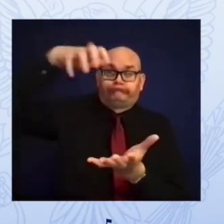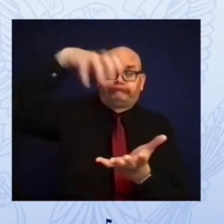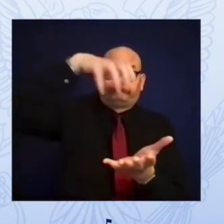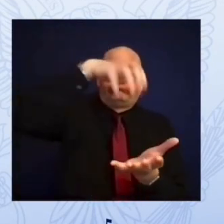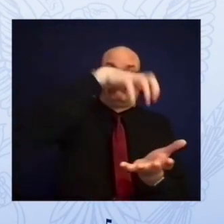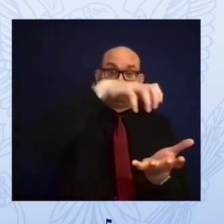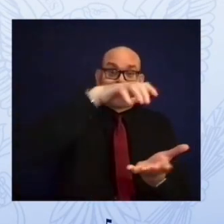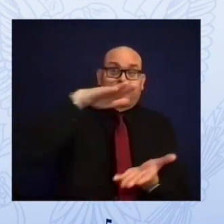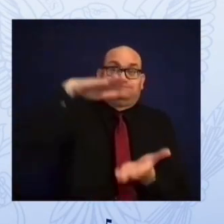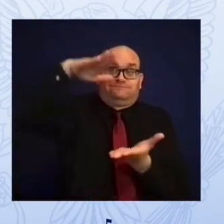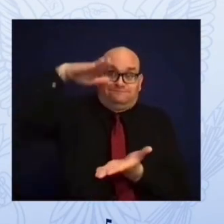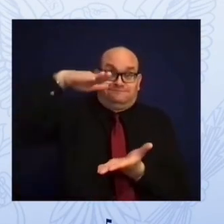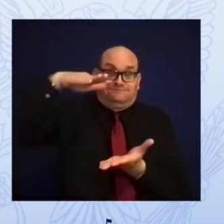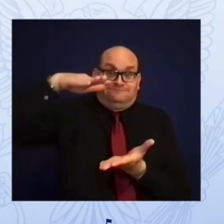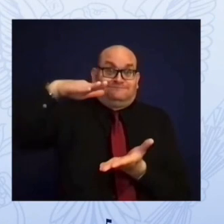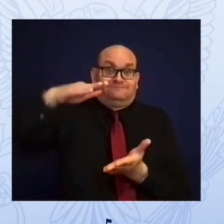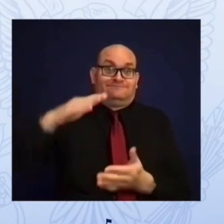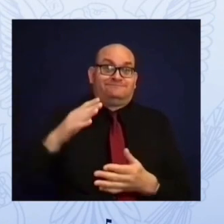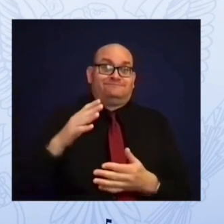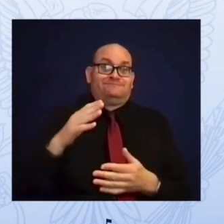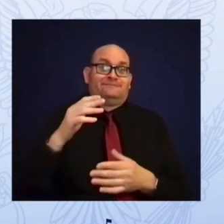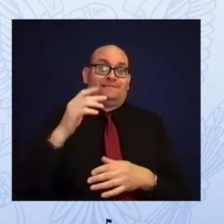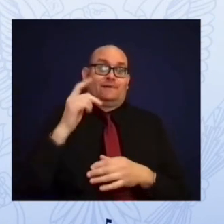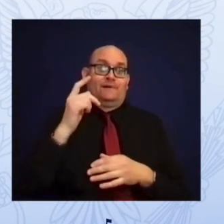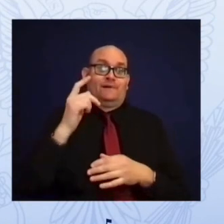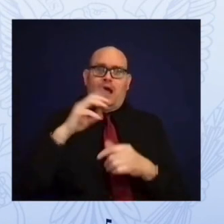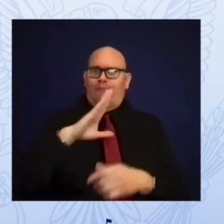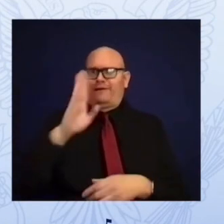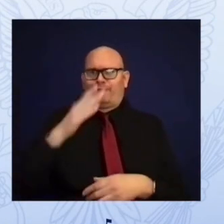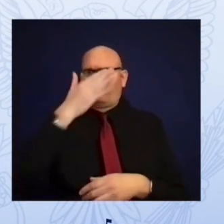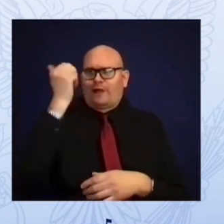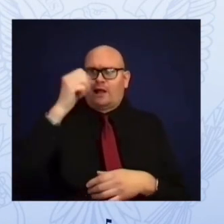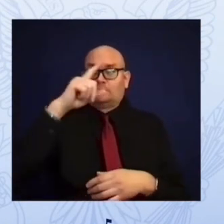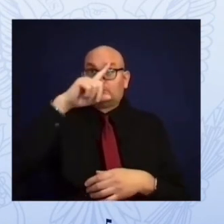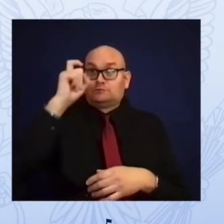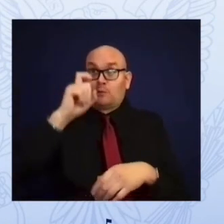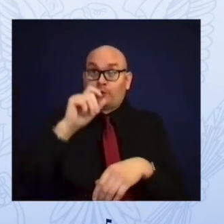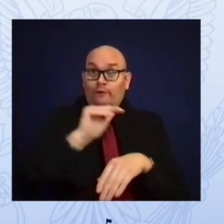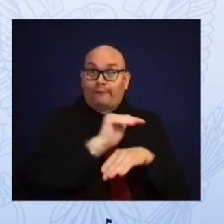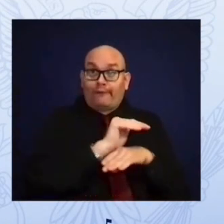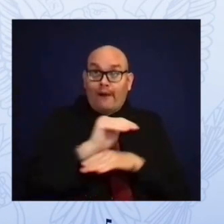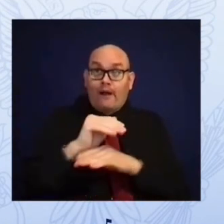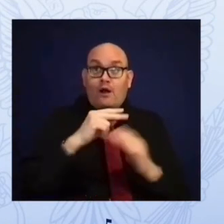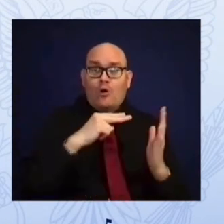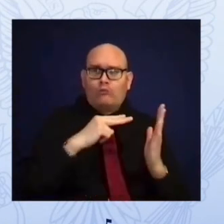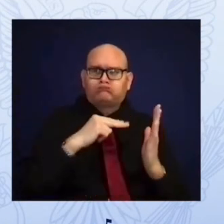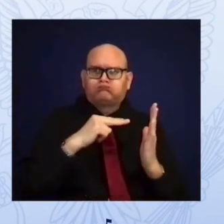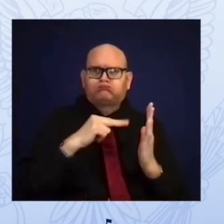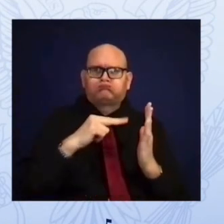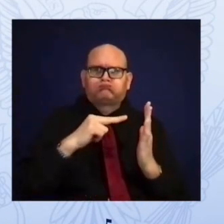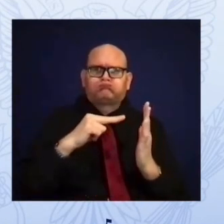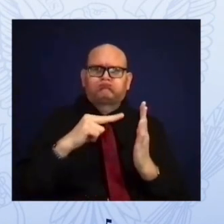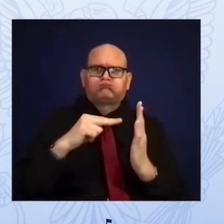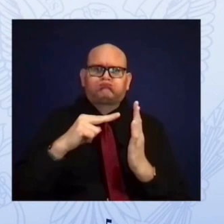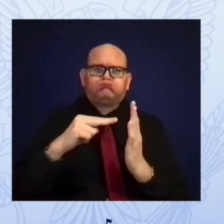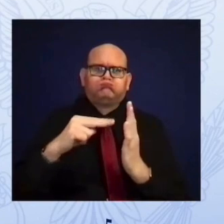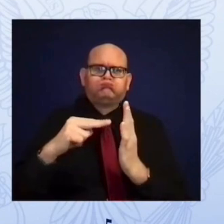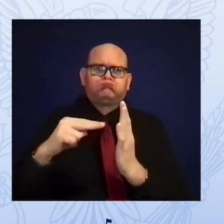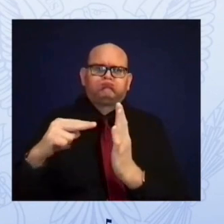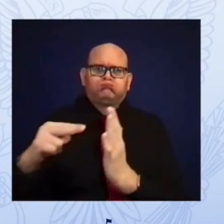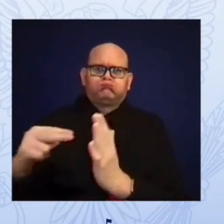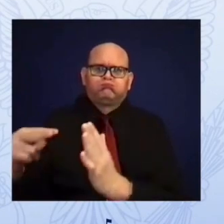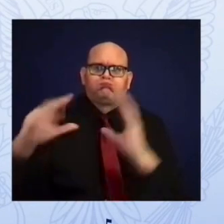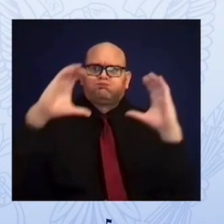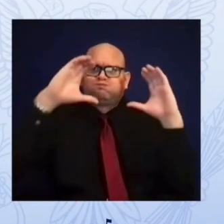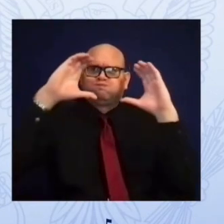well, 1 or 2 in the morning, so I could finish just one more chapter. The characters